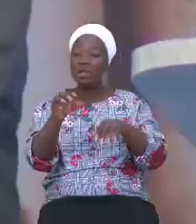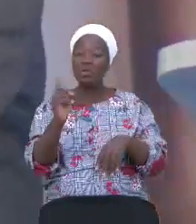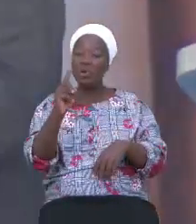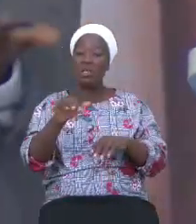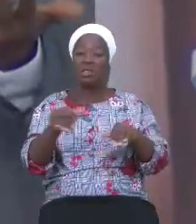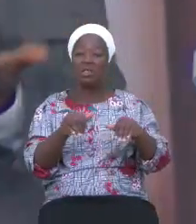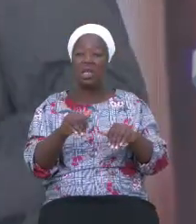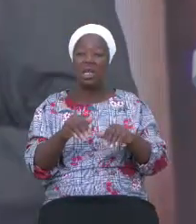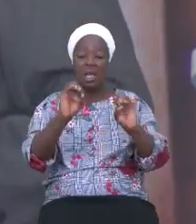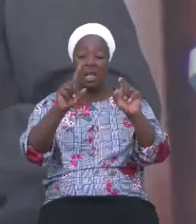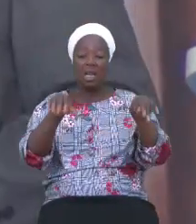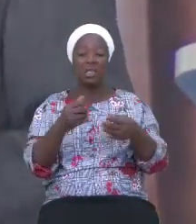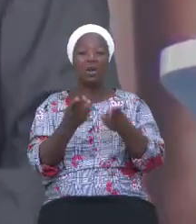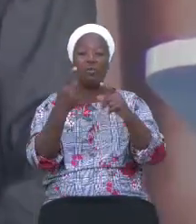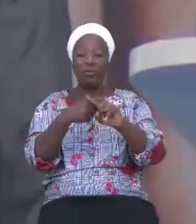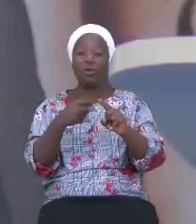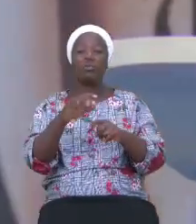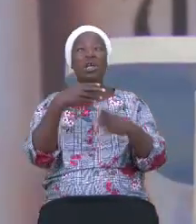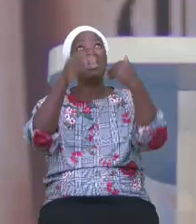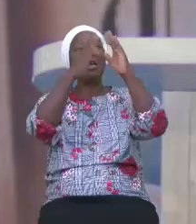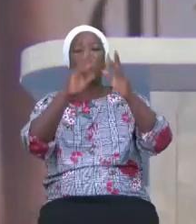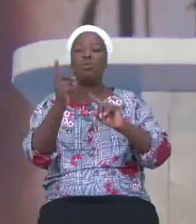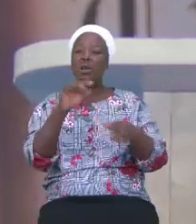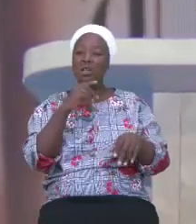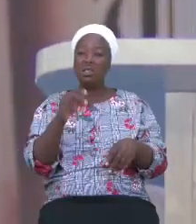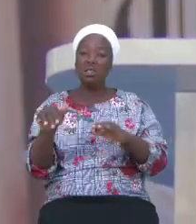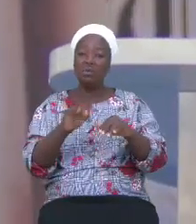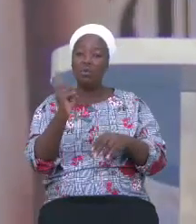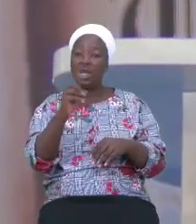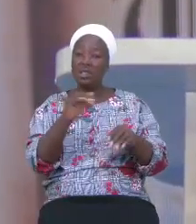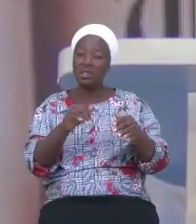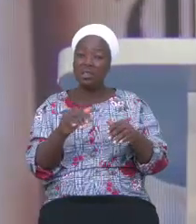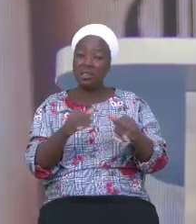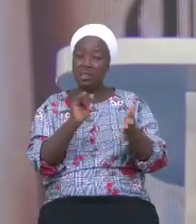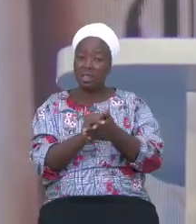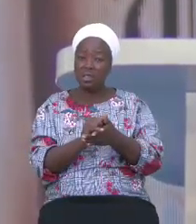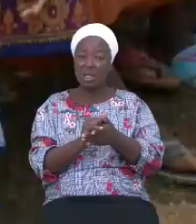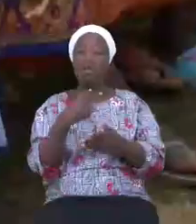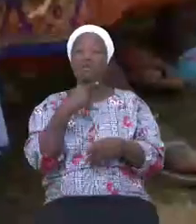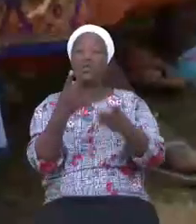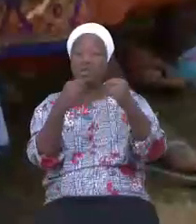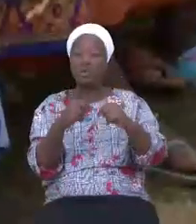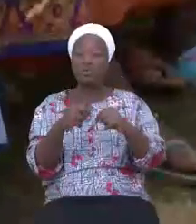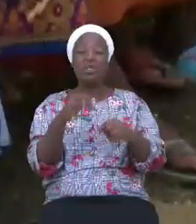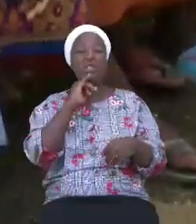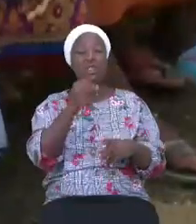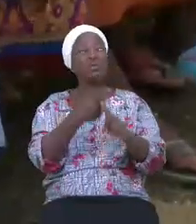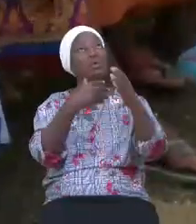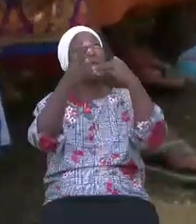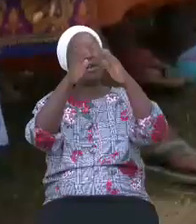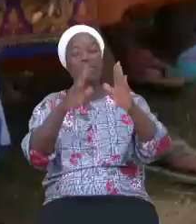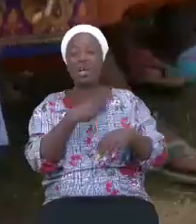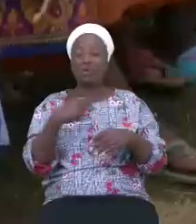did that voice come from? Heaven. Well, thank God there is heaven. And the Lord said he